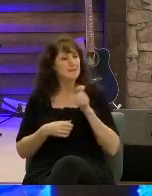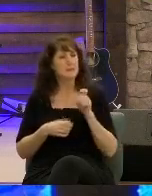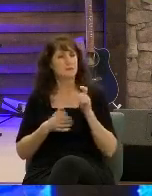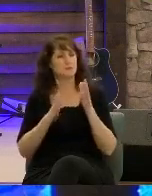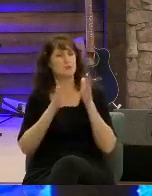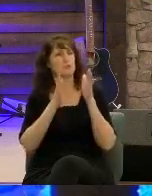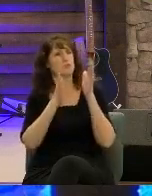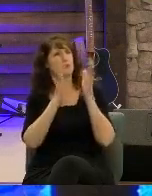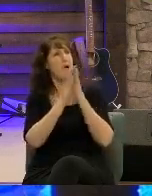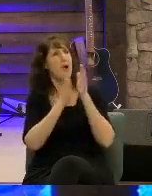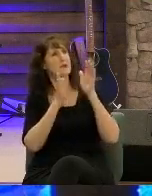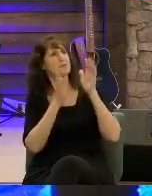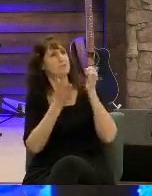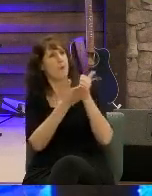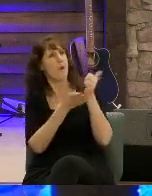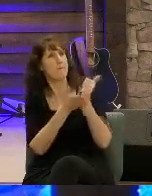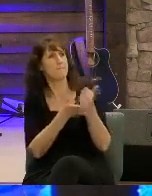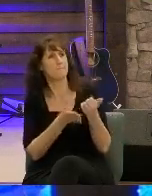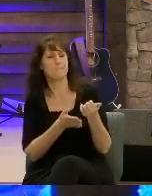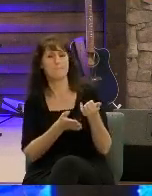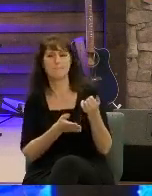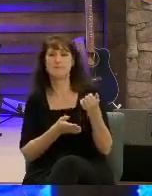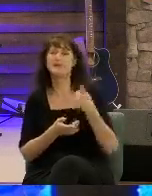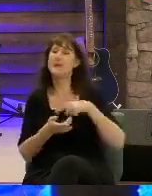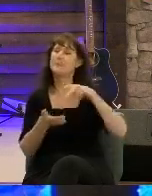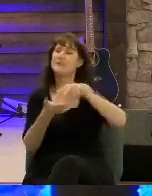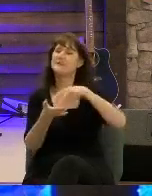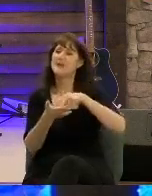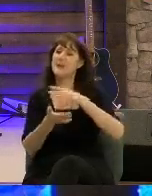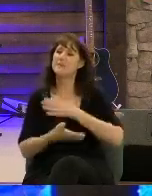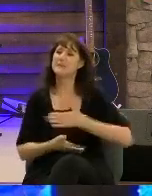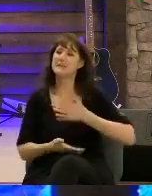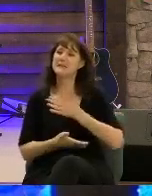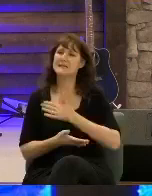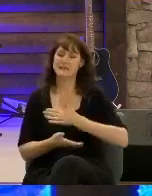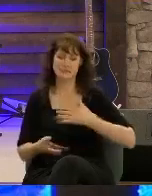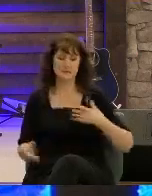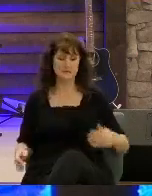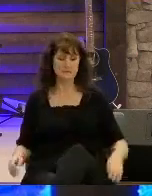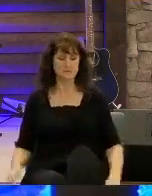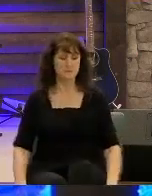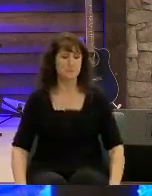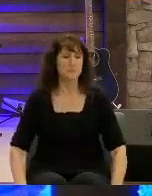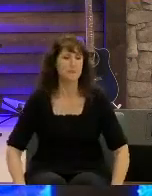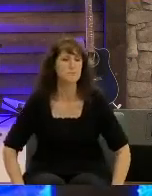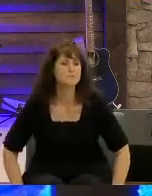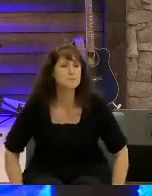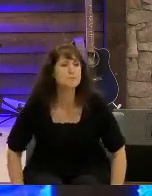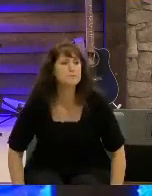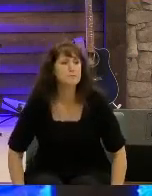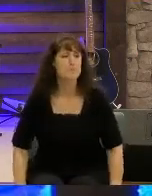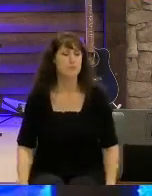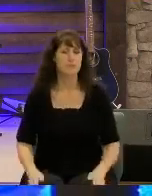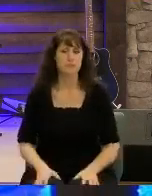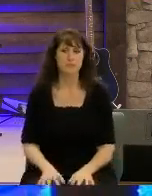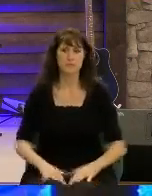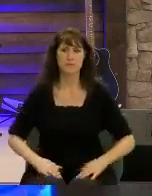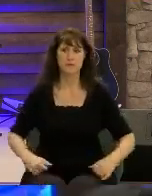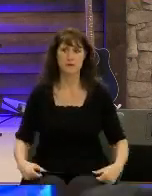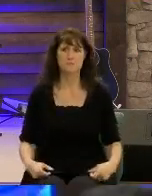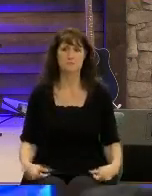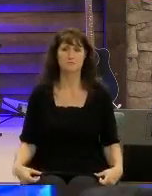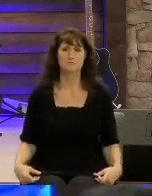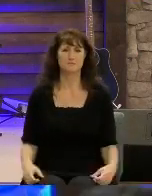help. Someone asked you to stand. Please stand. I want to ask you to stand.